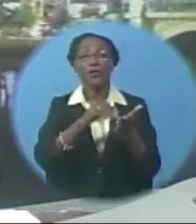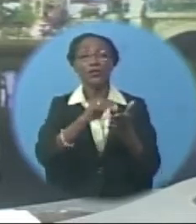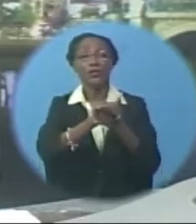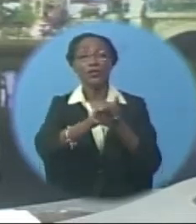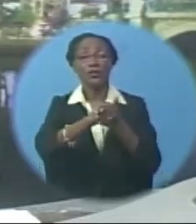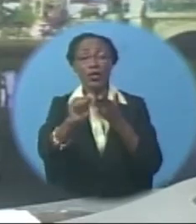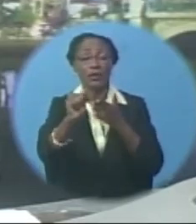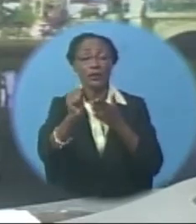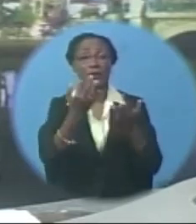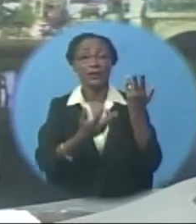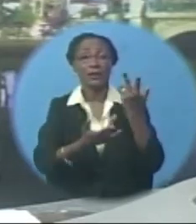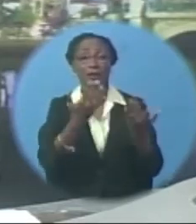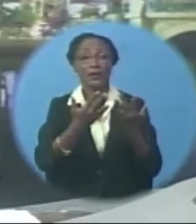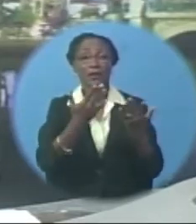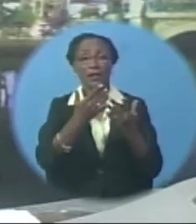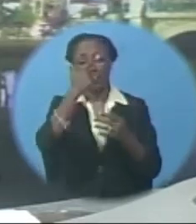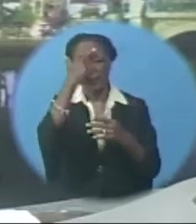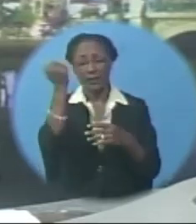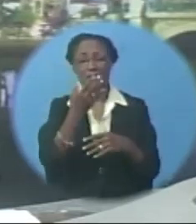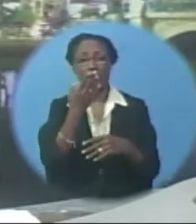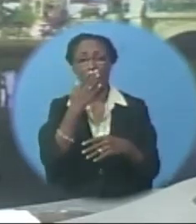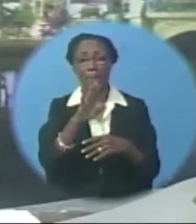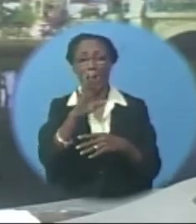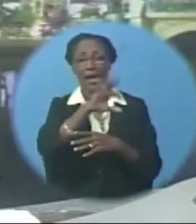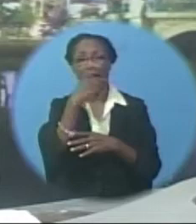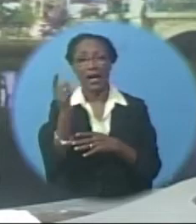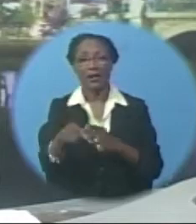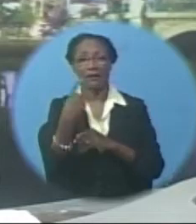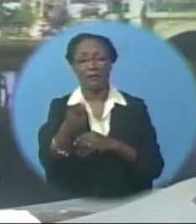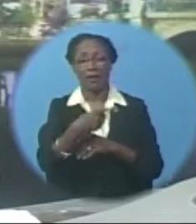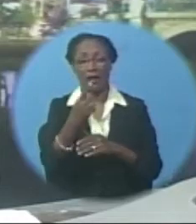a faulty fan some years ago.